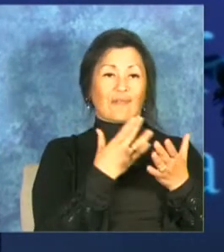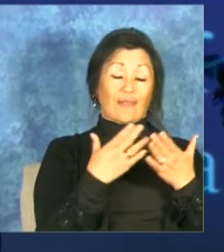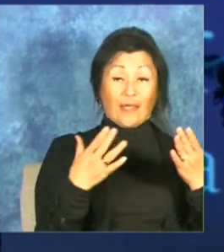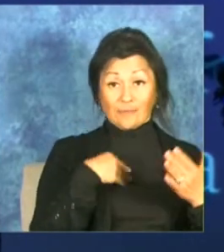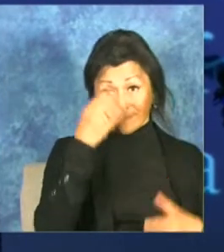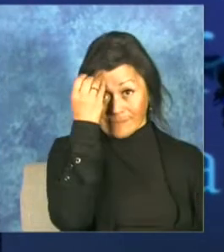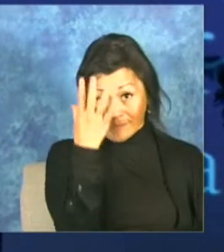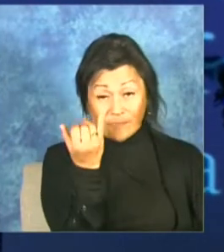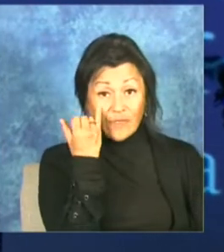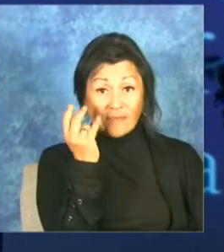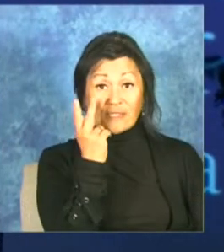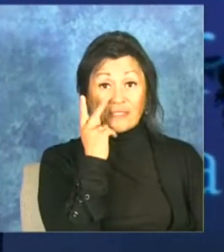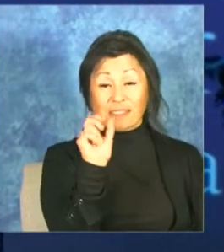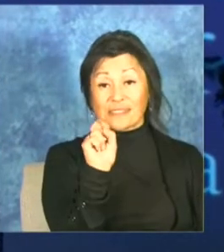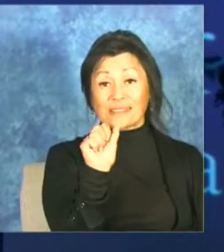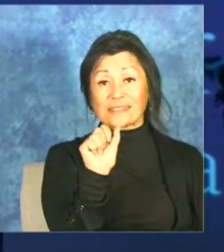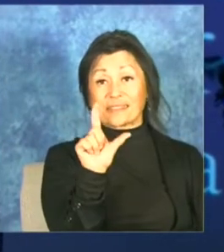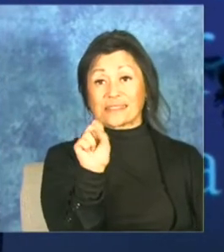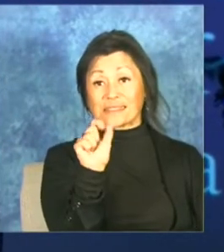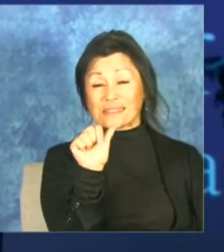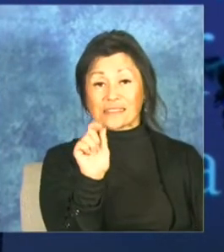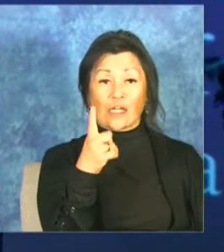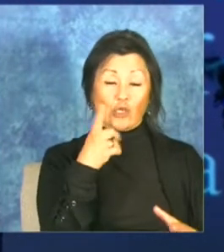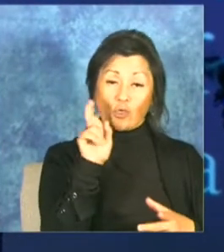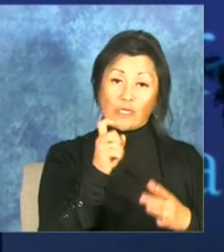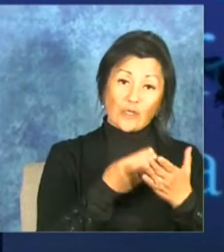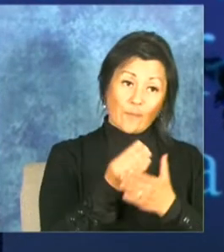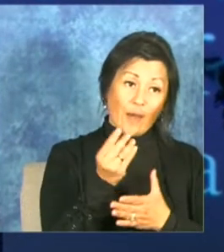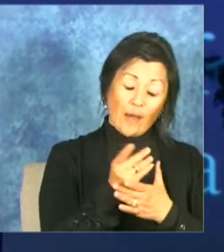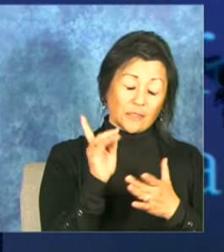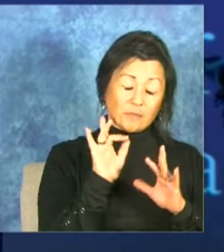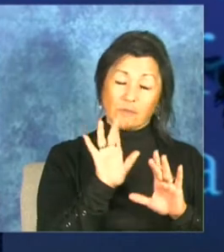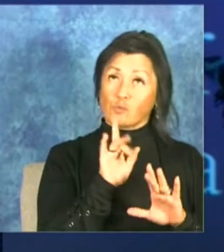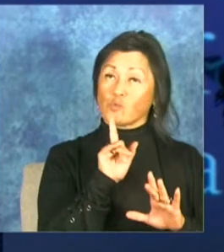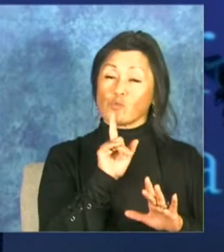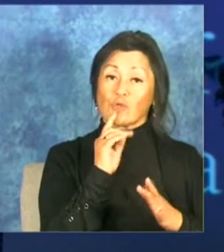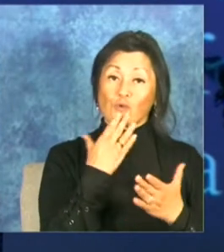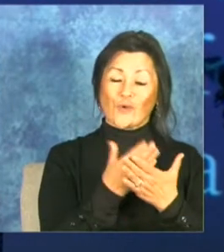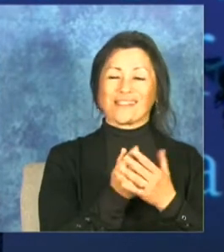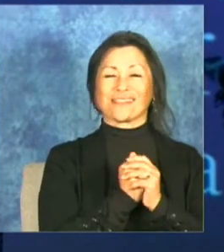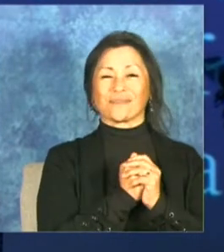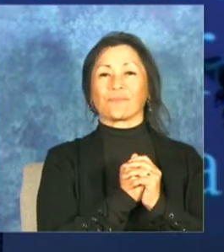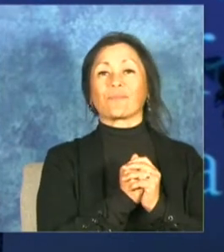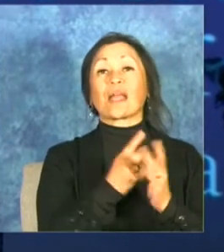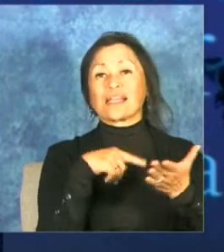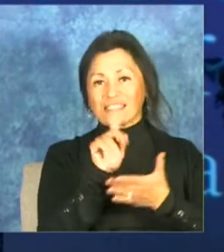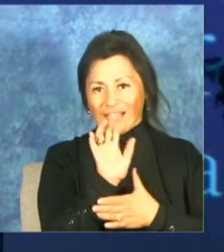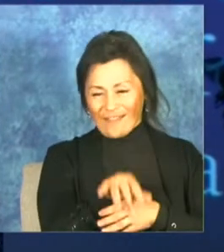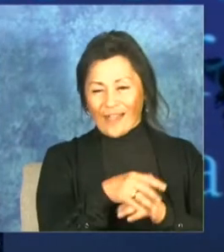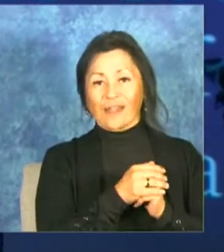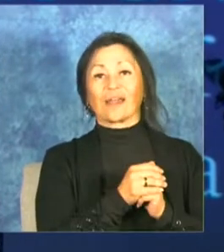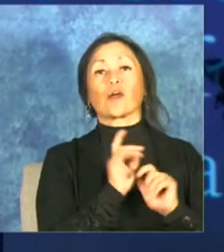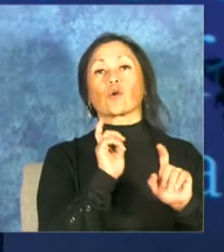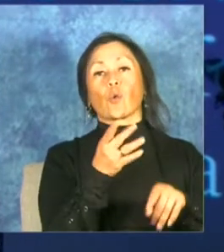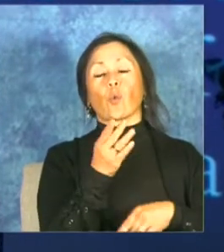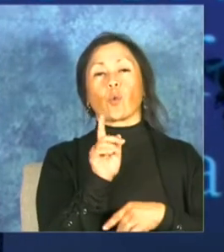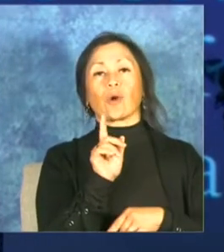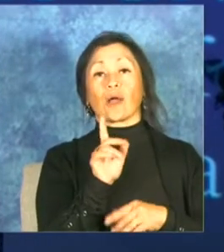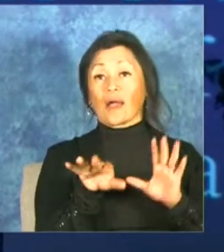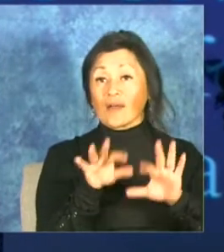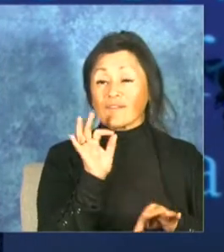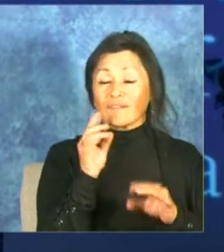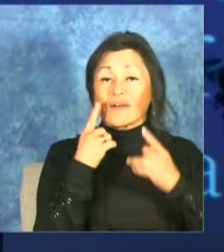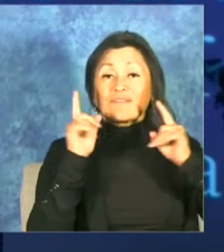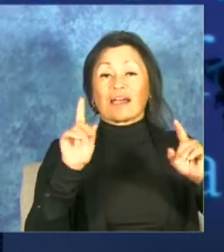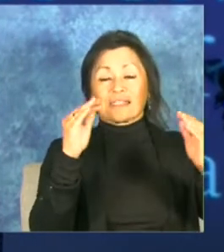tell you, if you see the salsa up there, you need to buy it. Joanne Brooks like makes a mean salsa. It's really, really good, okay? So check that stuff out. Go up there. Finally,